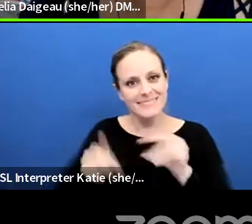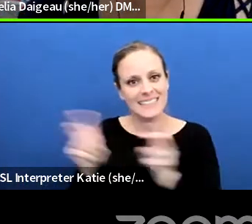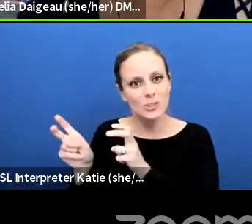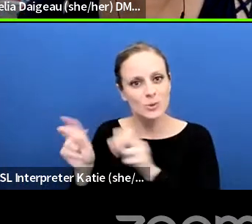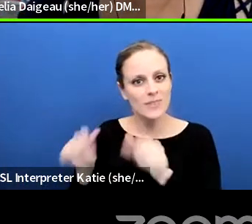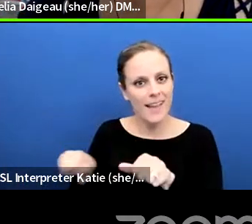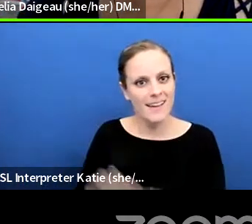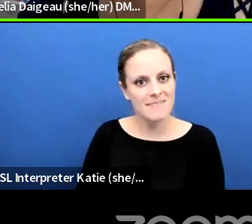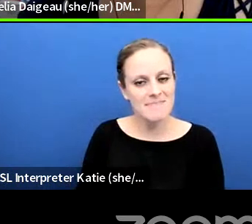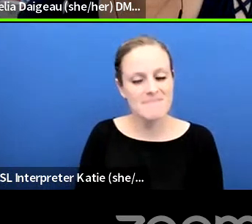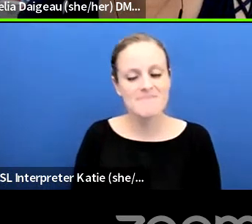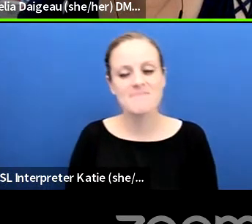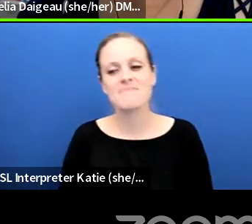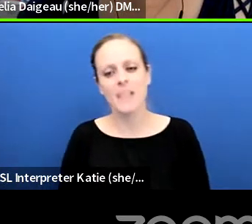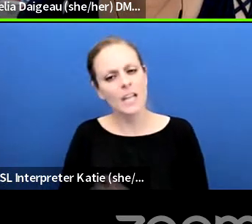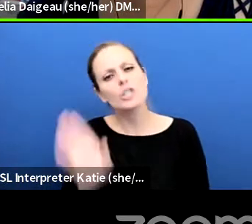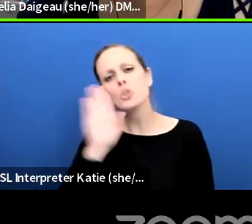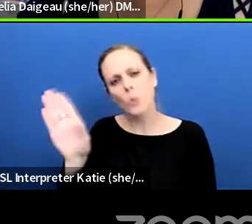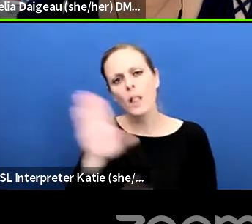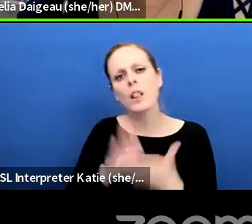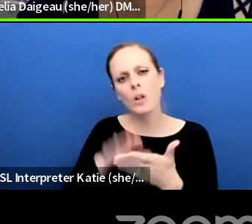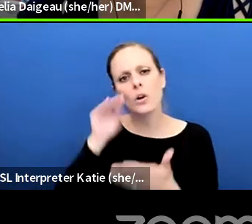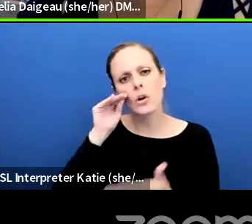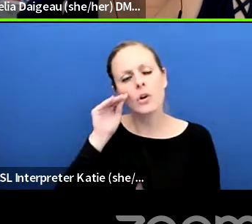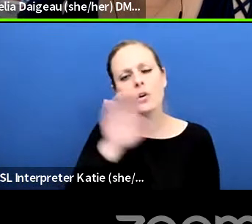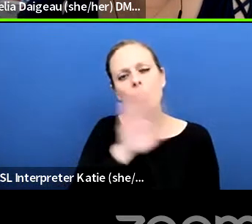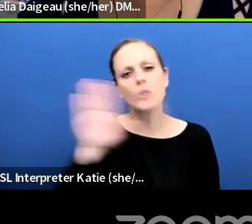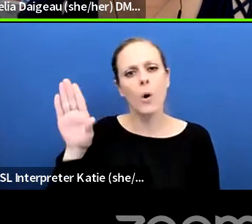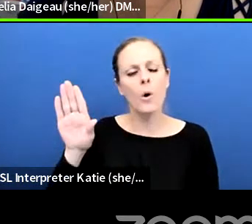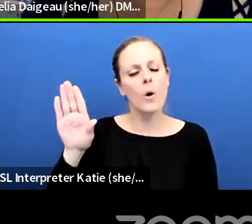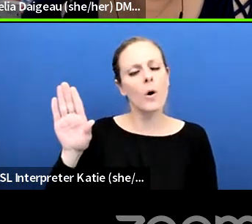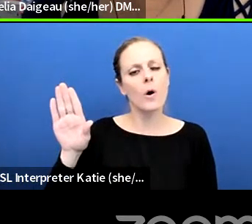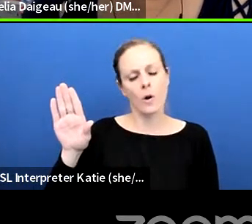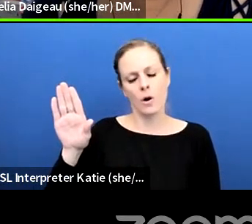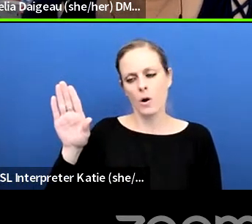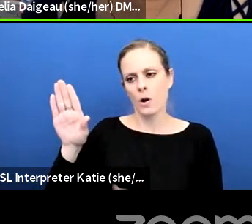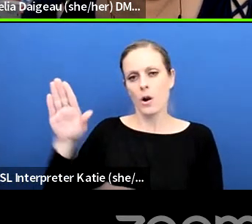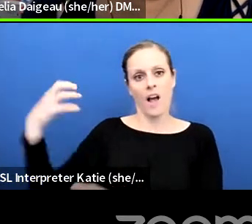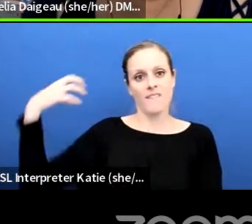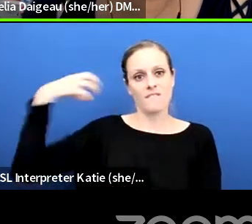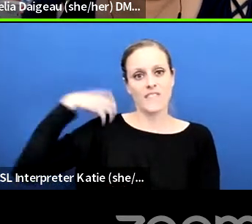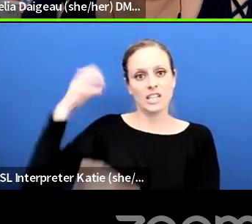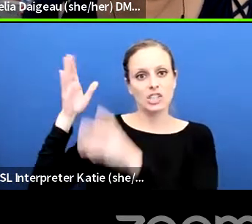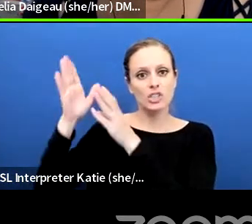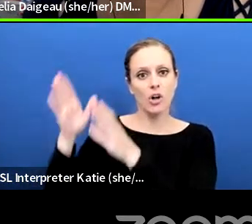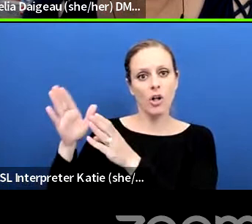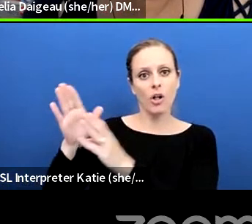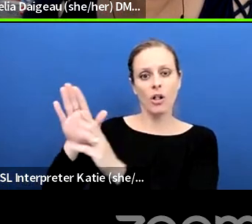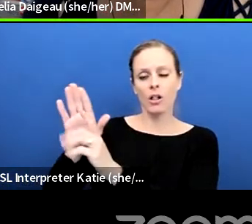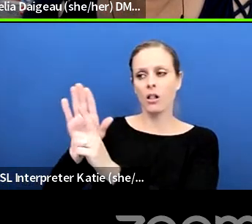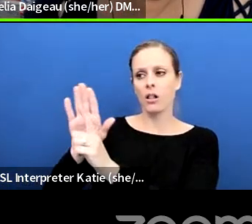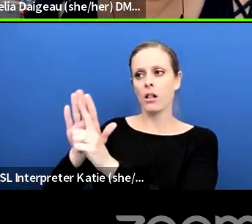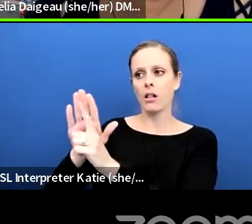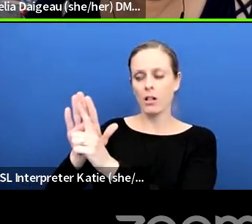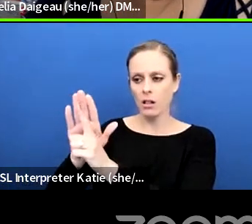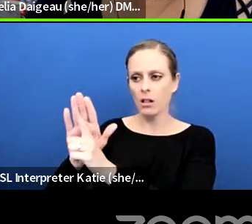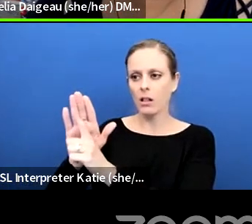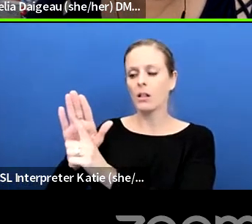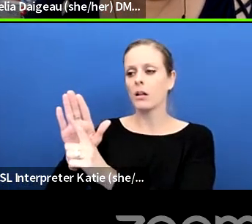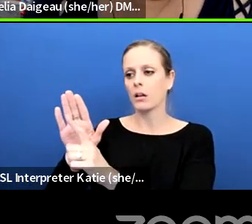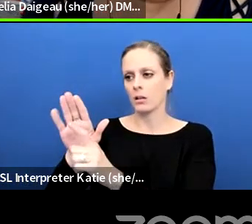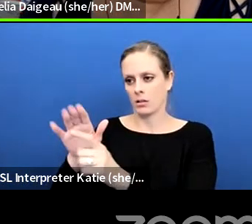think, and you'll learn your elected officials. Every elected official is different. Some like